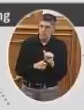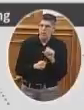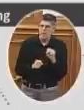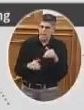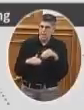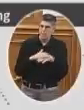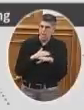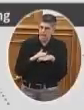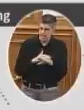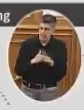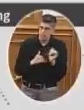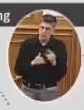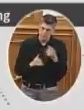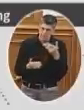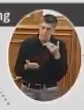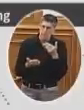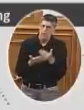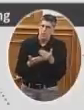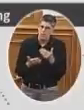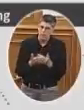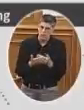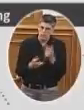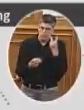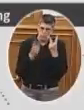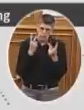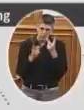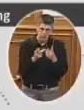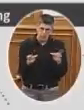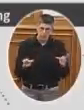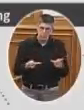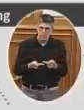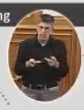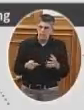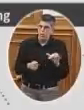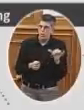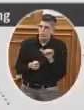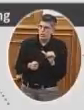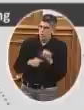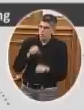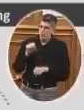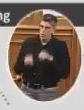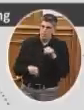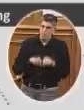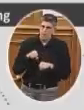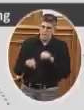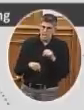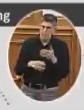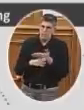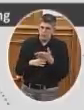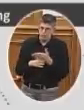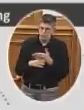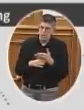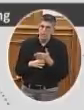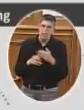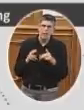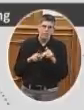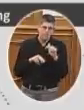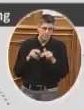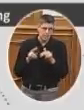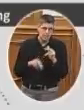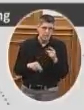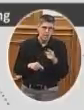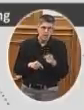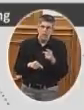because the trip needs to be closer to the viewing destination. To look at the bike station and the bike sharing facilities as the temporary use for these